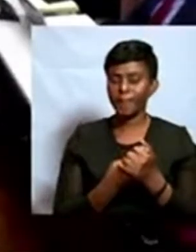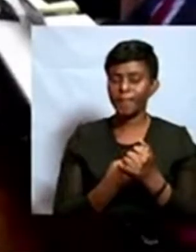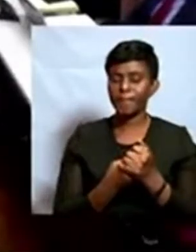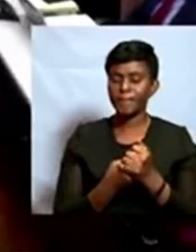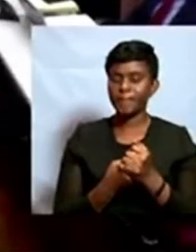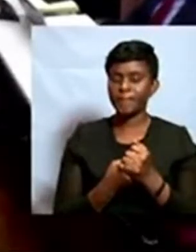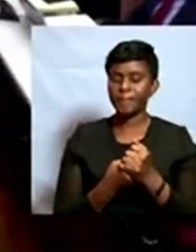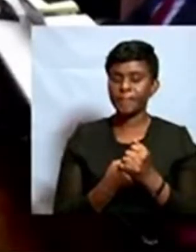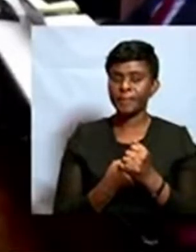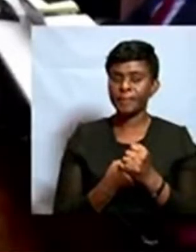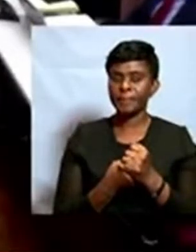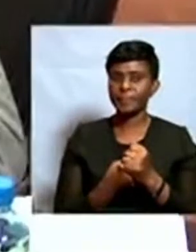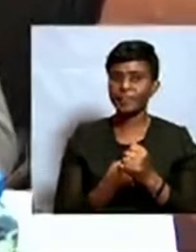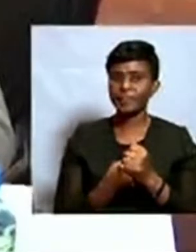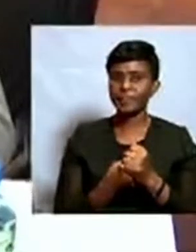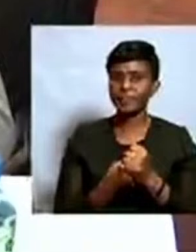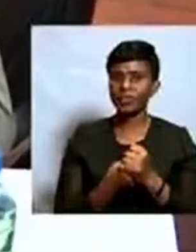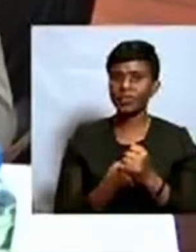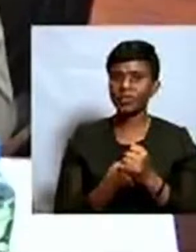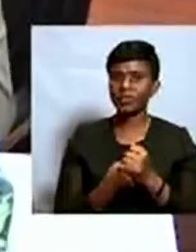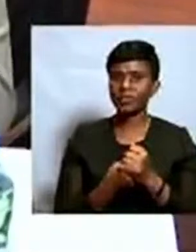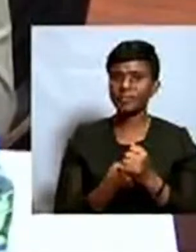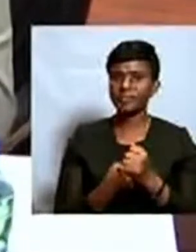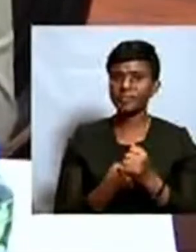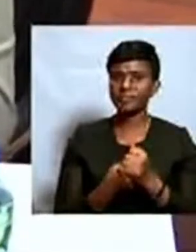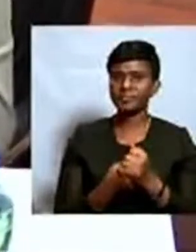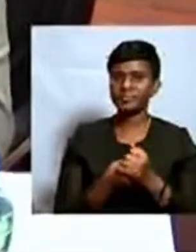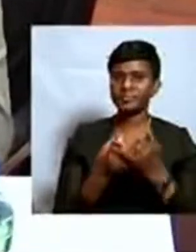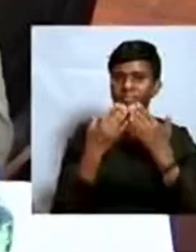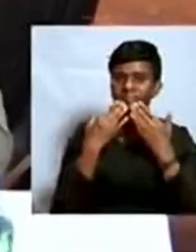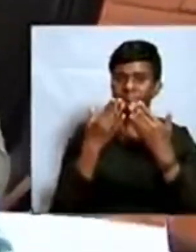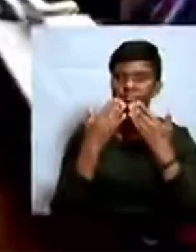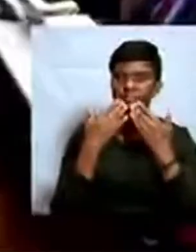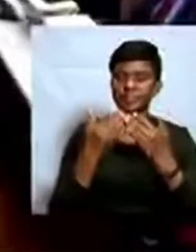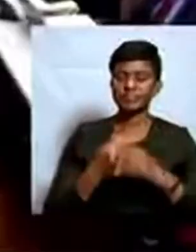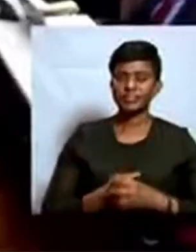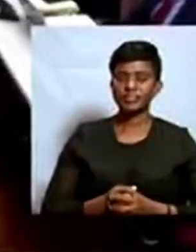name, Member of Parliament from Kaiko constituency. Thank you.